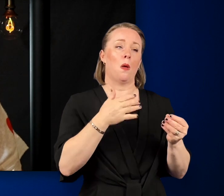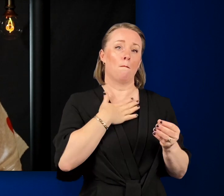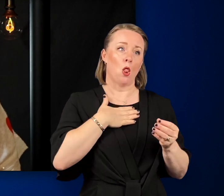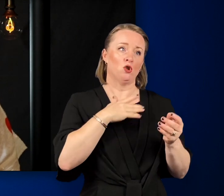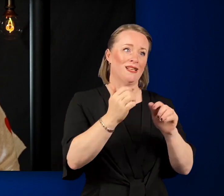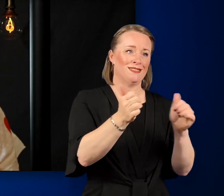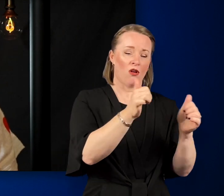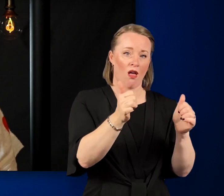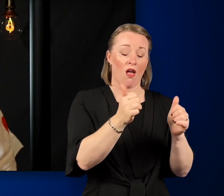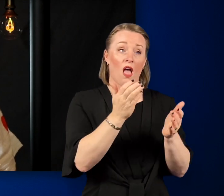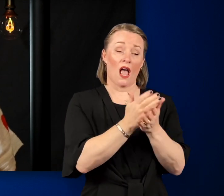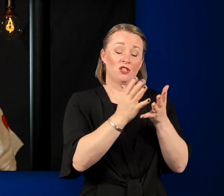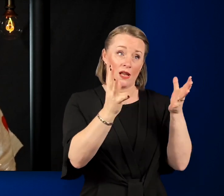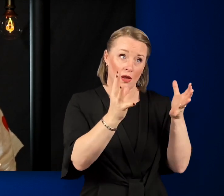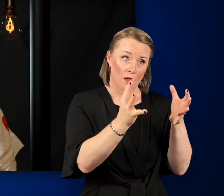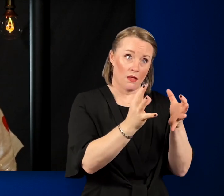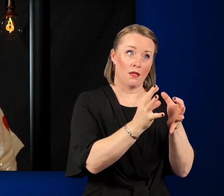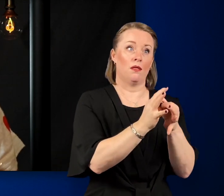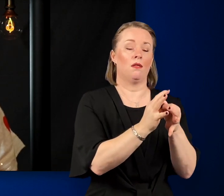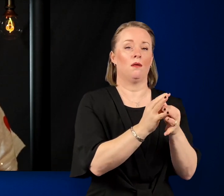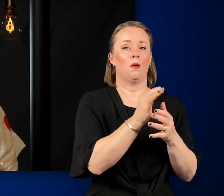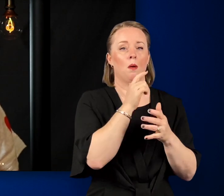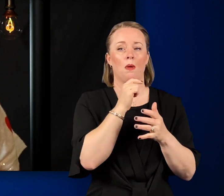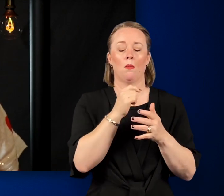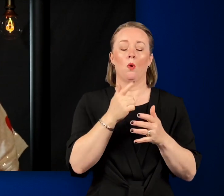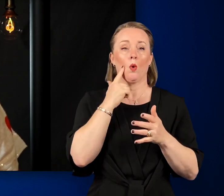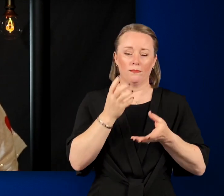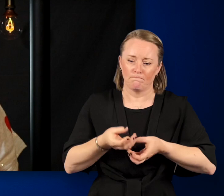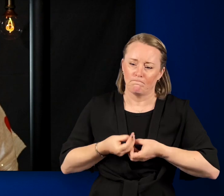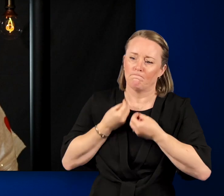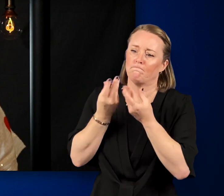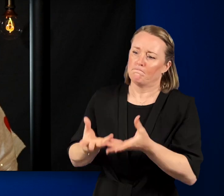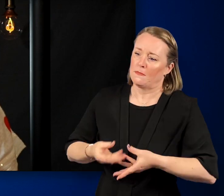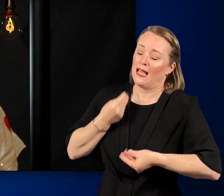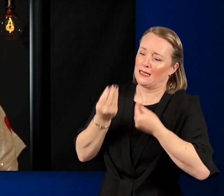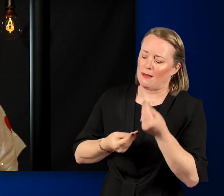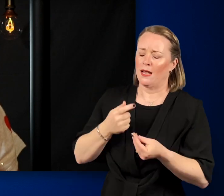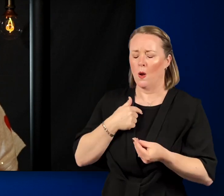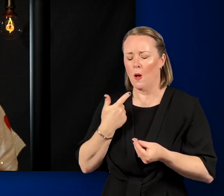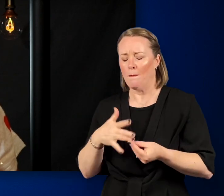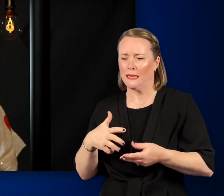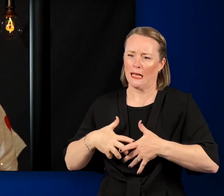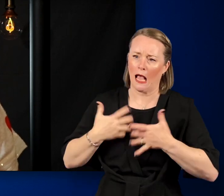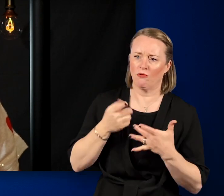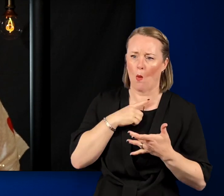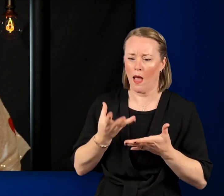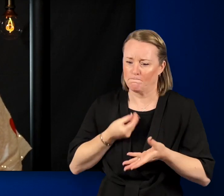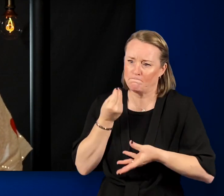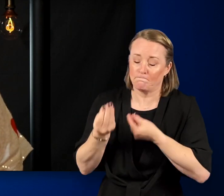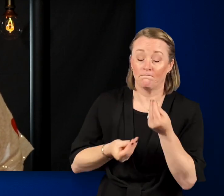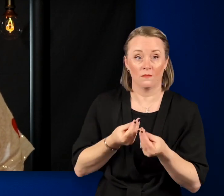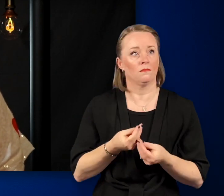And actually, some people were opening up about why they were so unhappy and had said what they did. God is good.